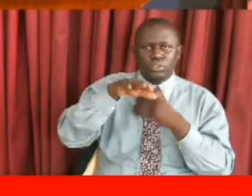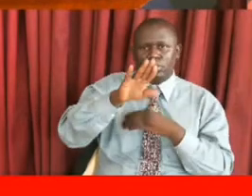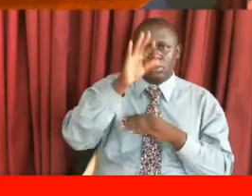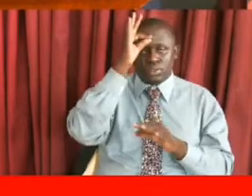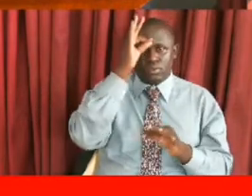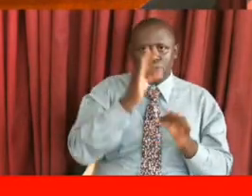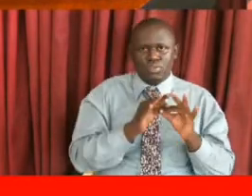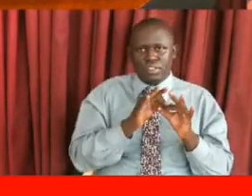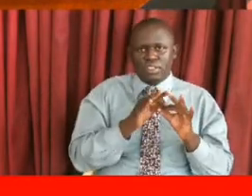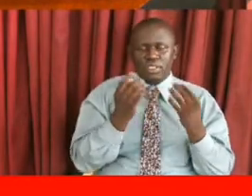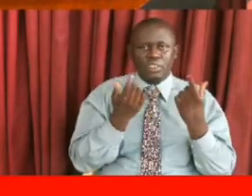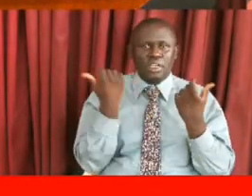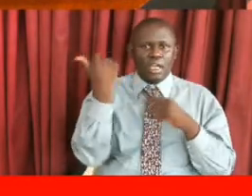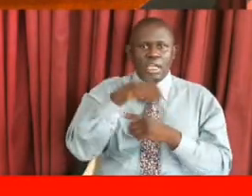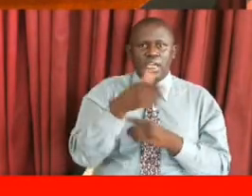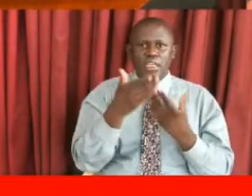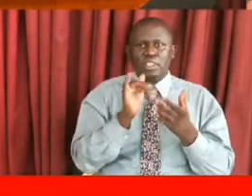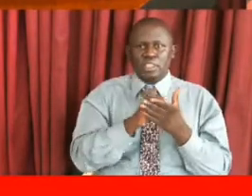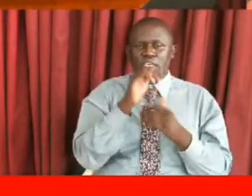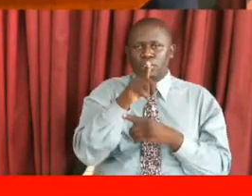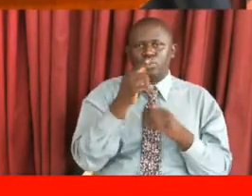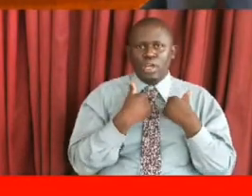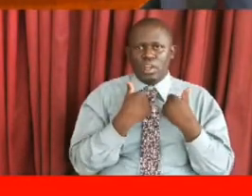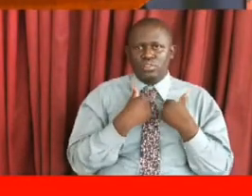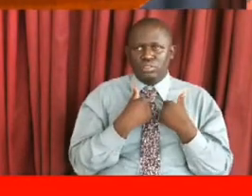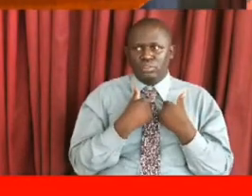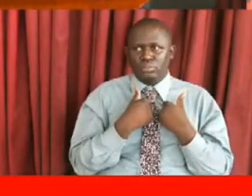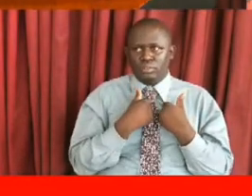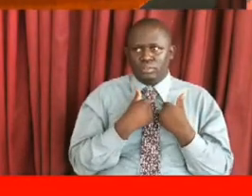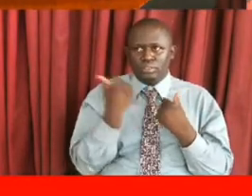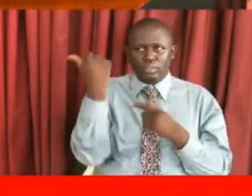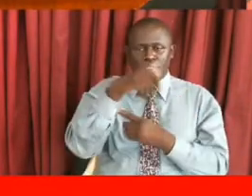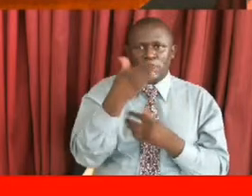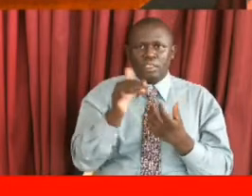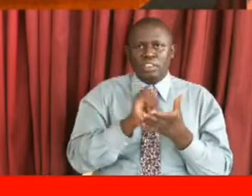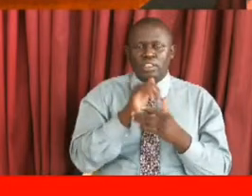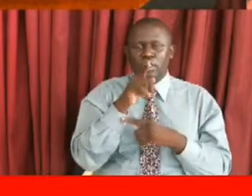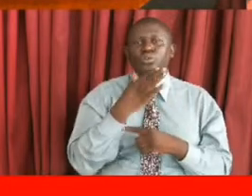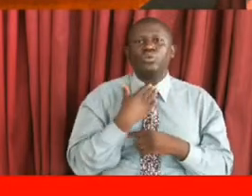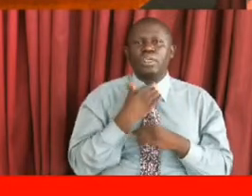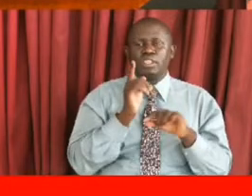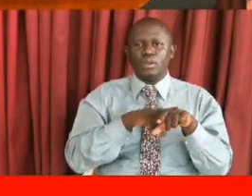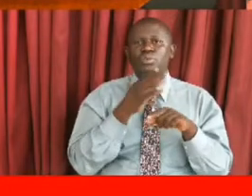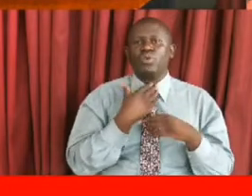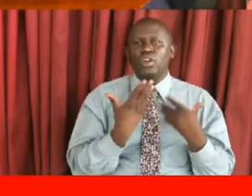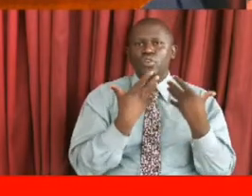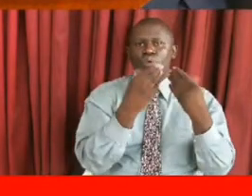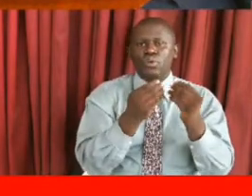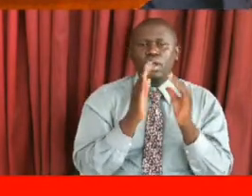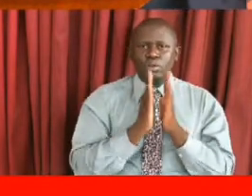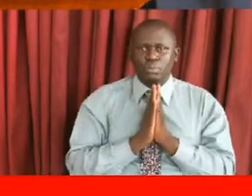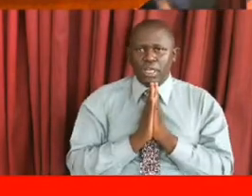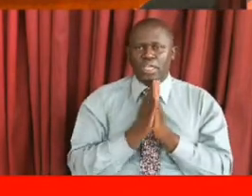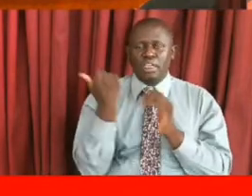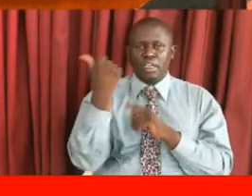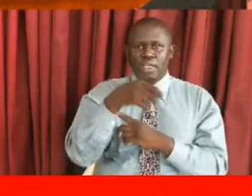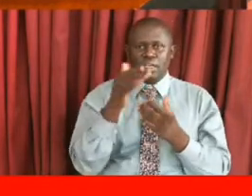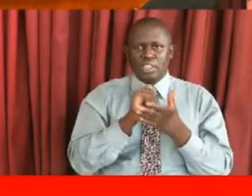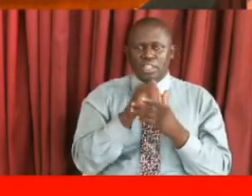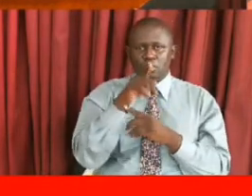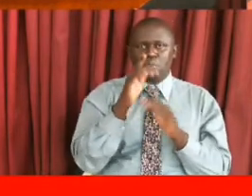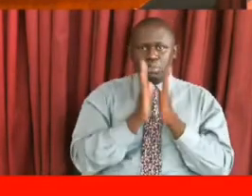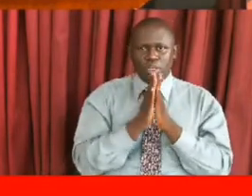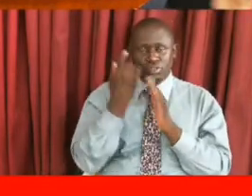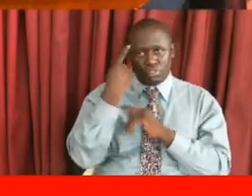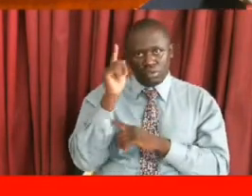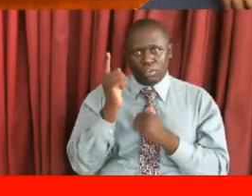presence whatever you have need of that's why he said when you go to pray anything you pray for